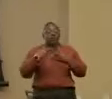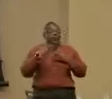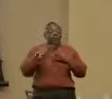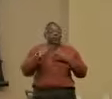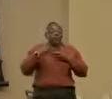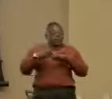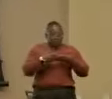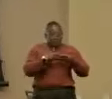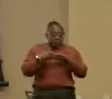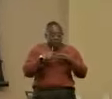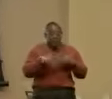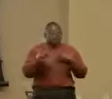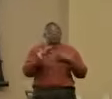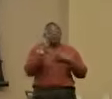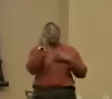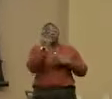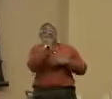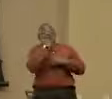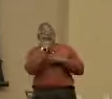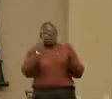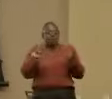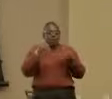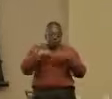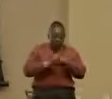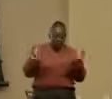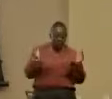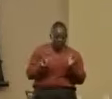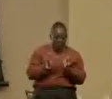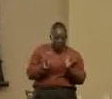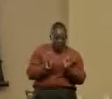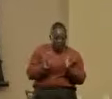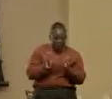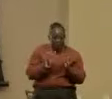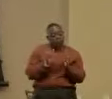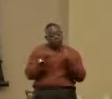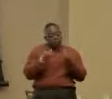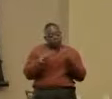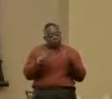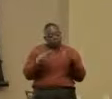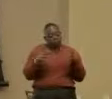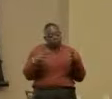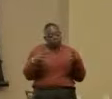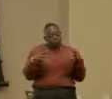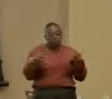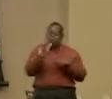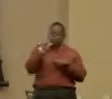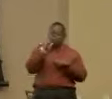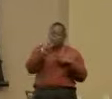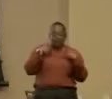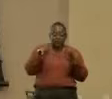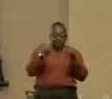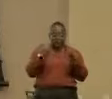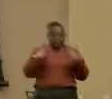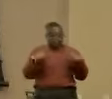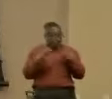defects. Maybe the baby may be a little smaller than normal, but at least we can tell that baby still grows okay, mom is healthy, and that's really what